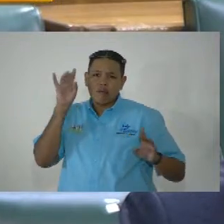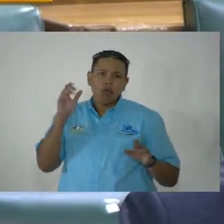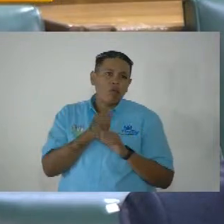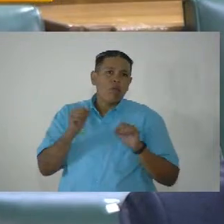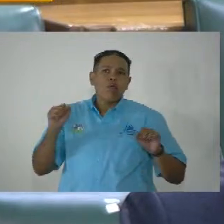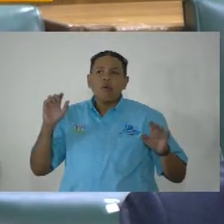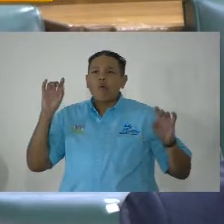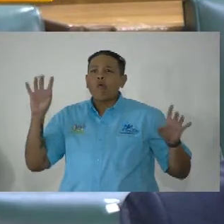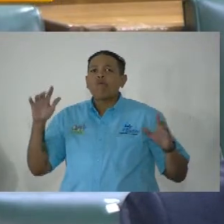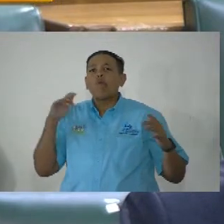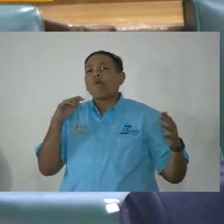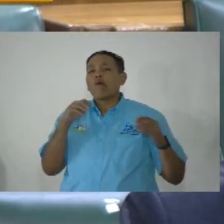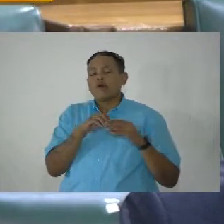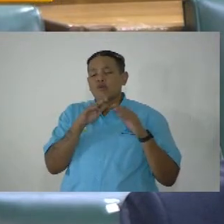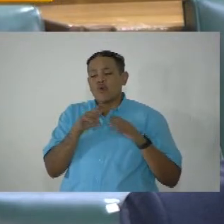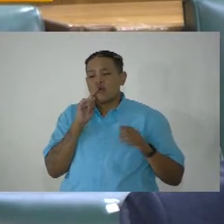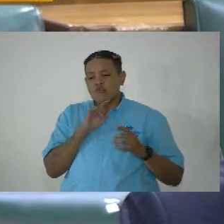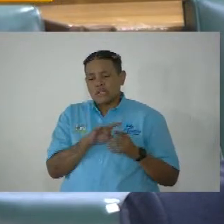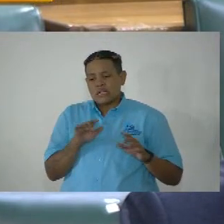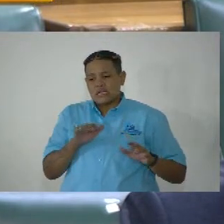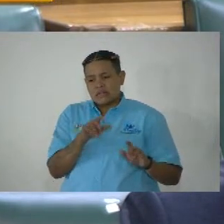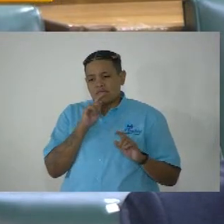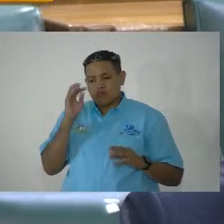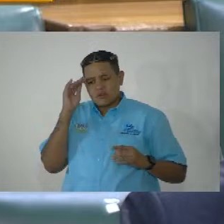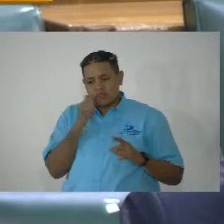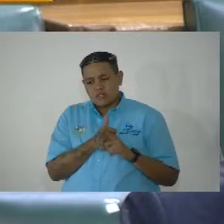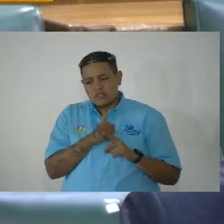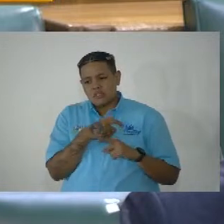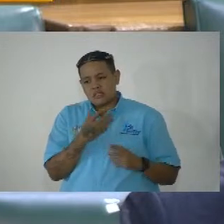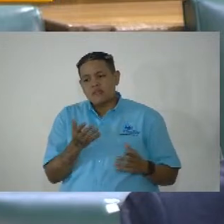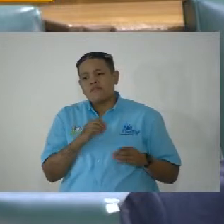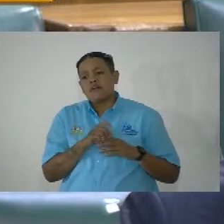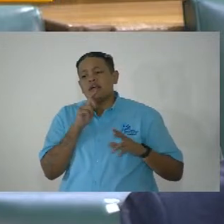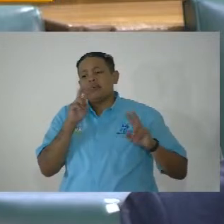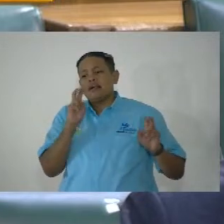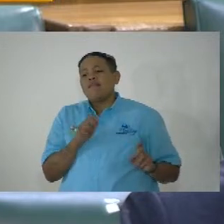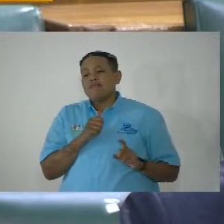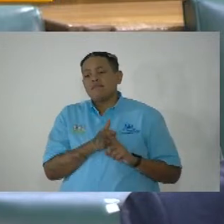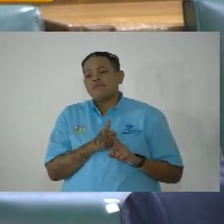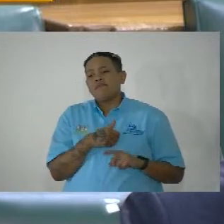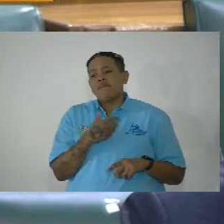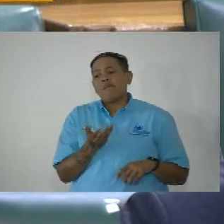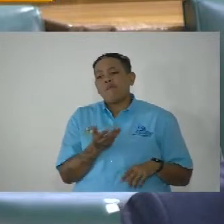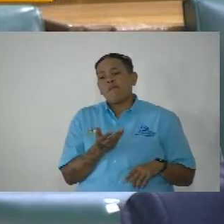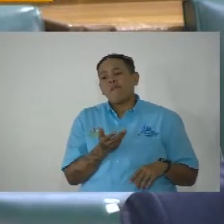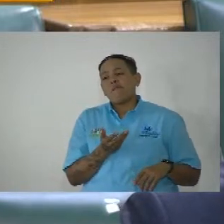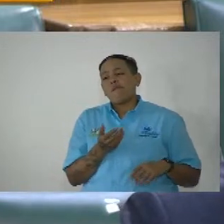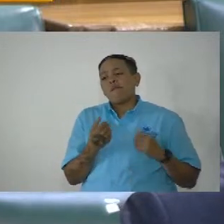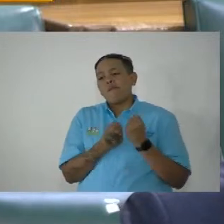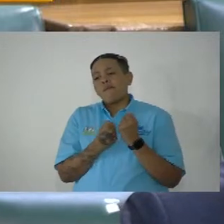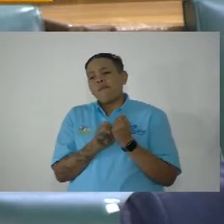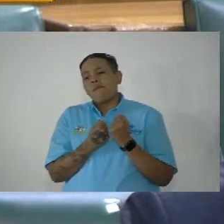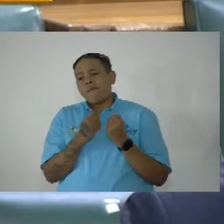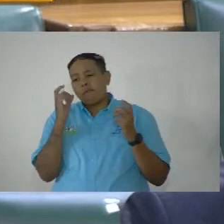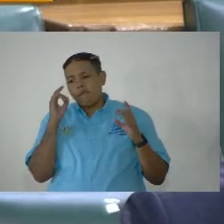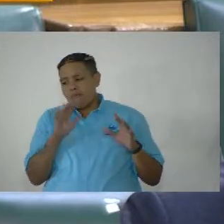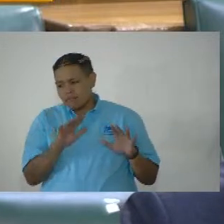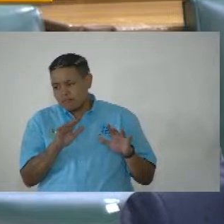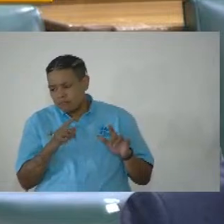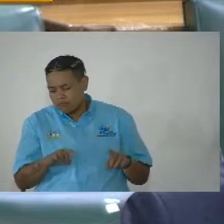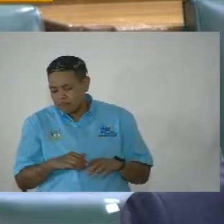or related to activities that would be considered in the category of being supporters of terrorism?